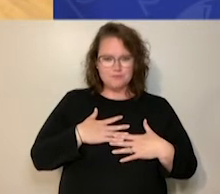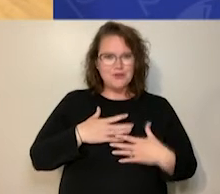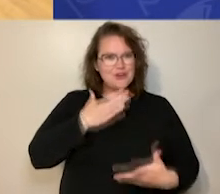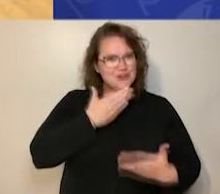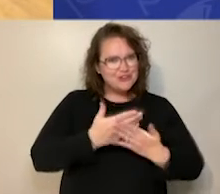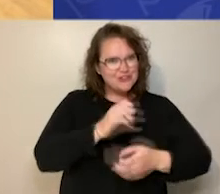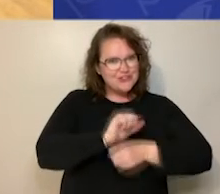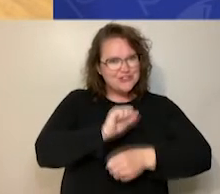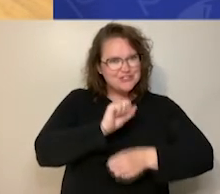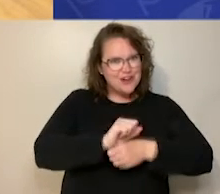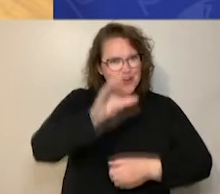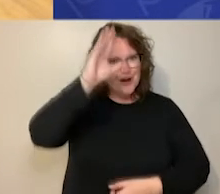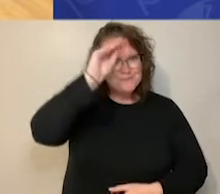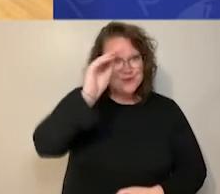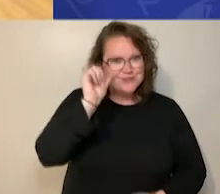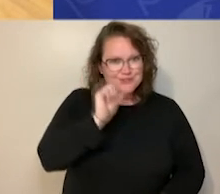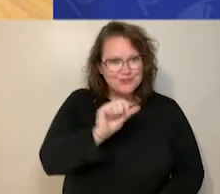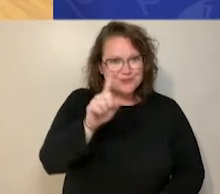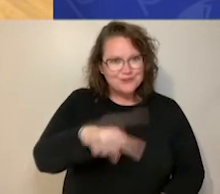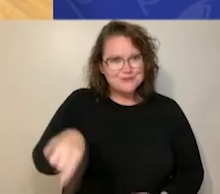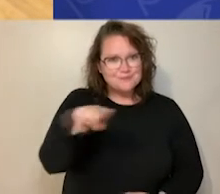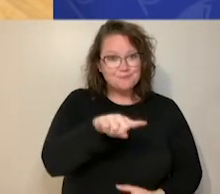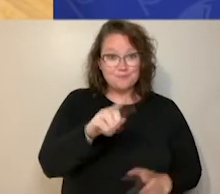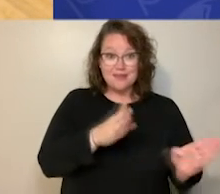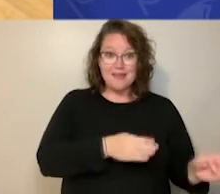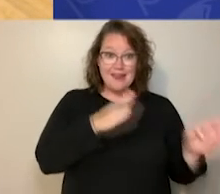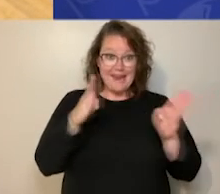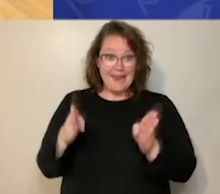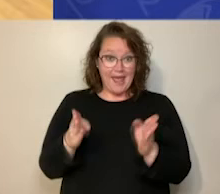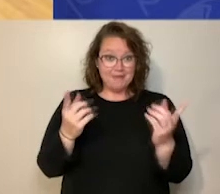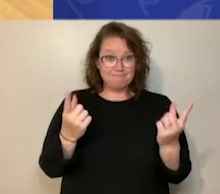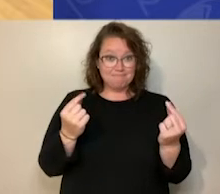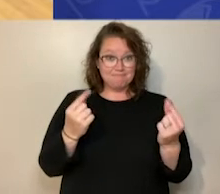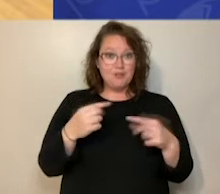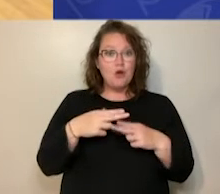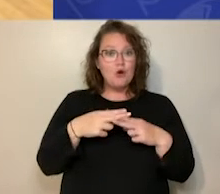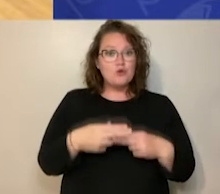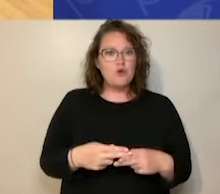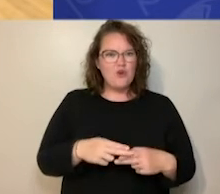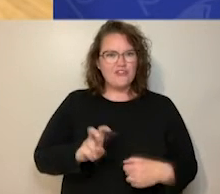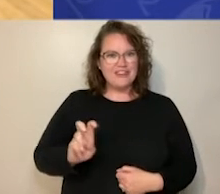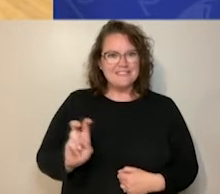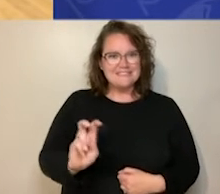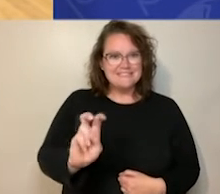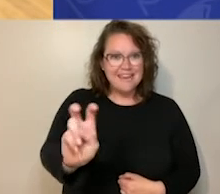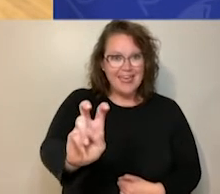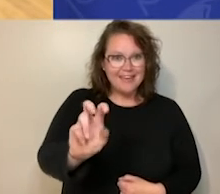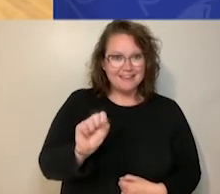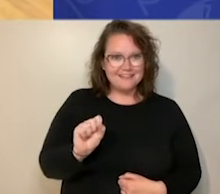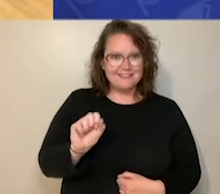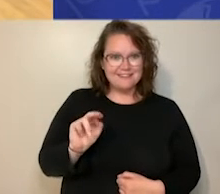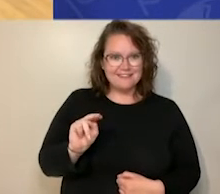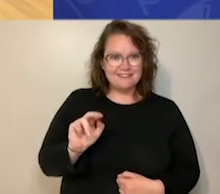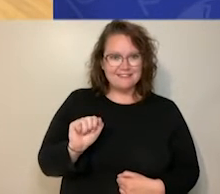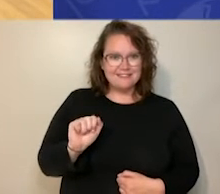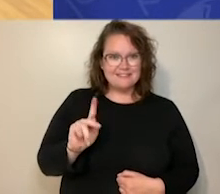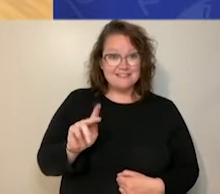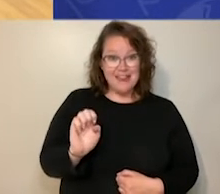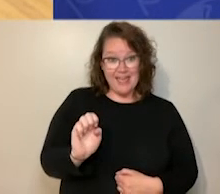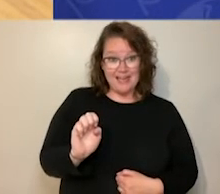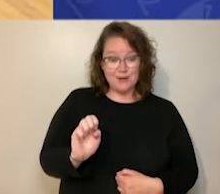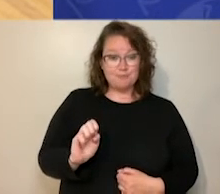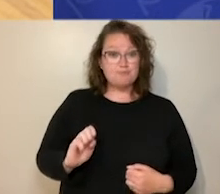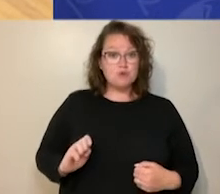Good job, boys and girls. The next pose I'm going to show you is called the snake pose. So let's get up onto our hands and